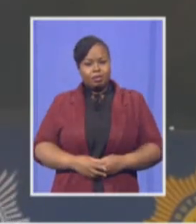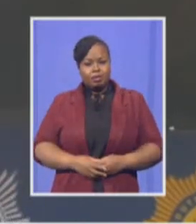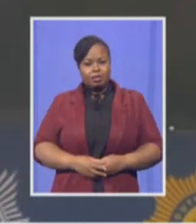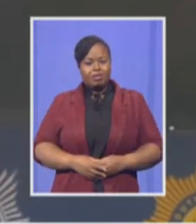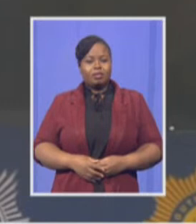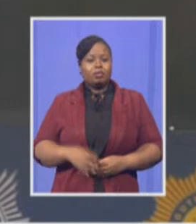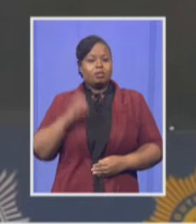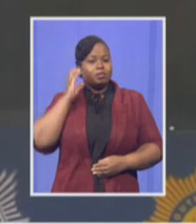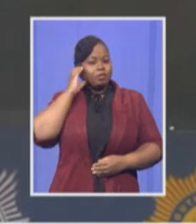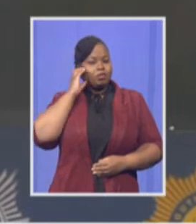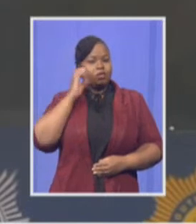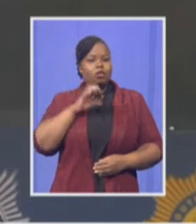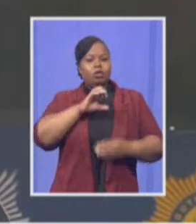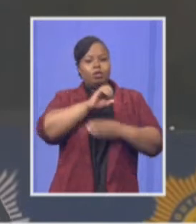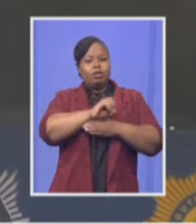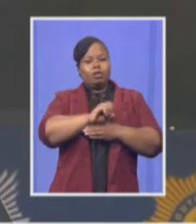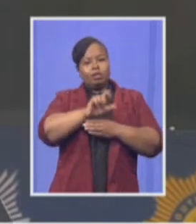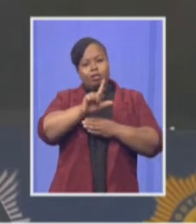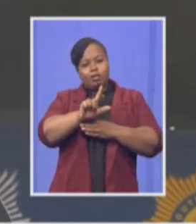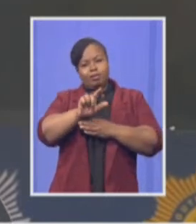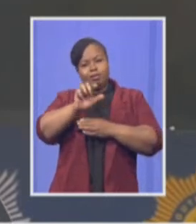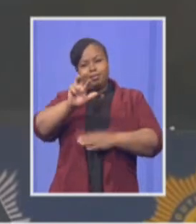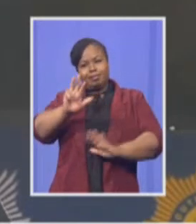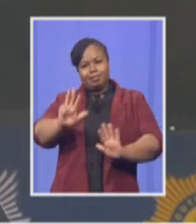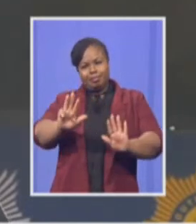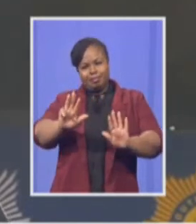inumber ethi 079